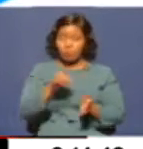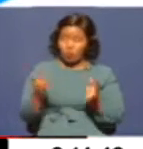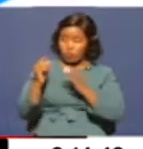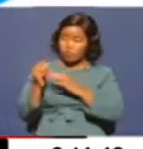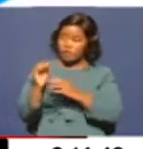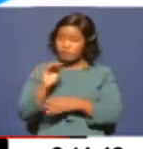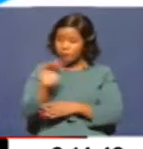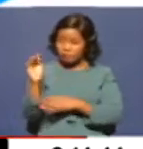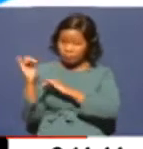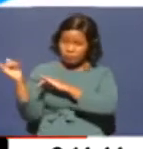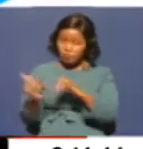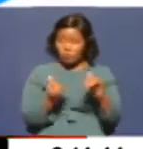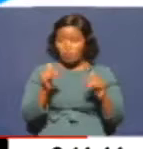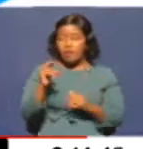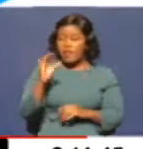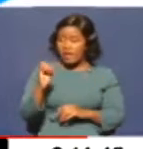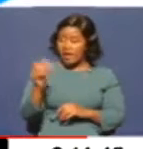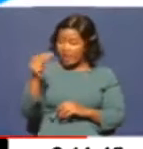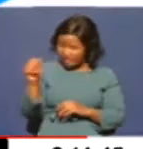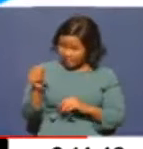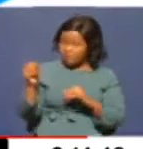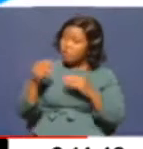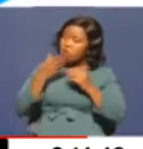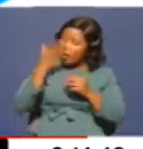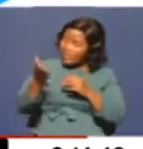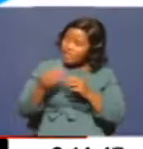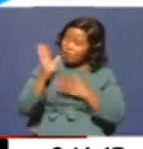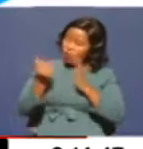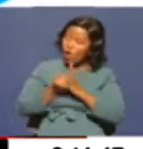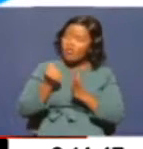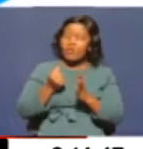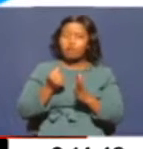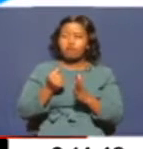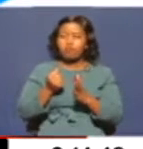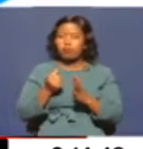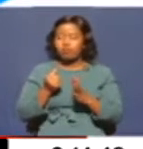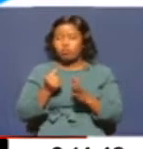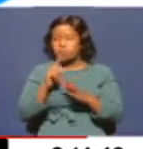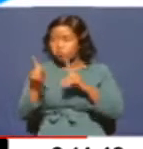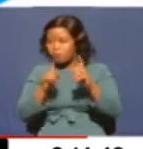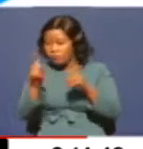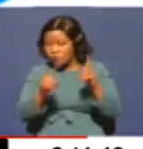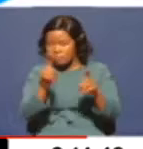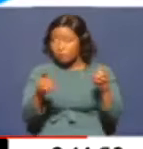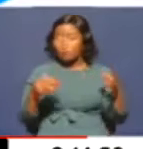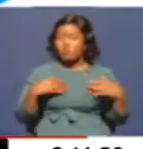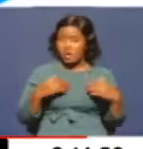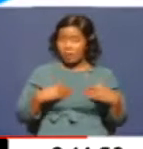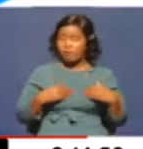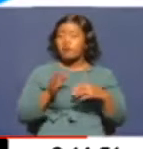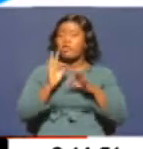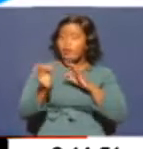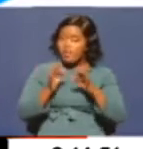to monitor these allegations, respond to the allegations that were made, and recommend if found that there are people